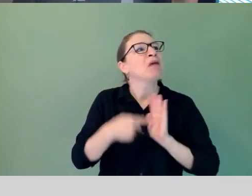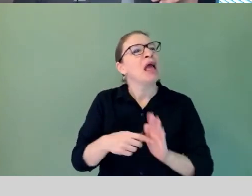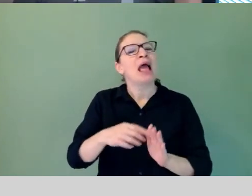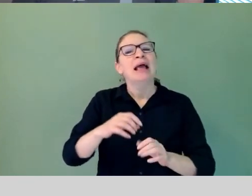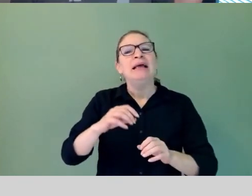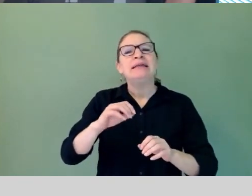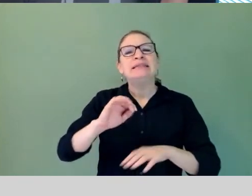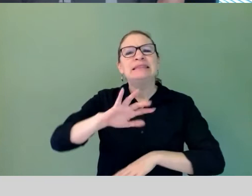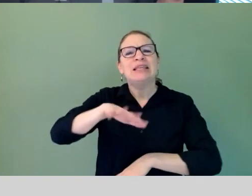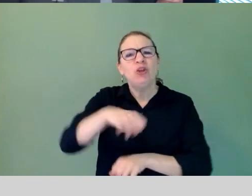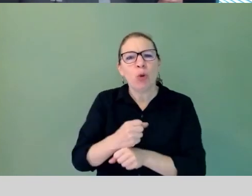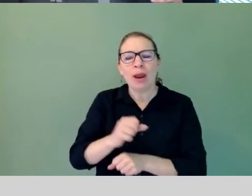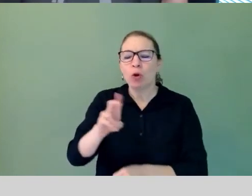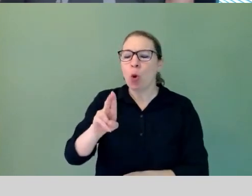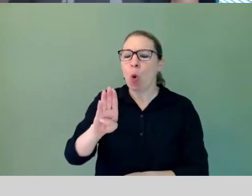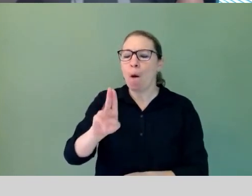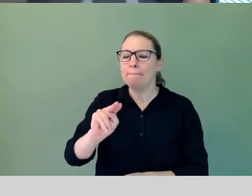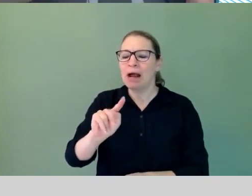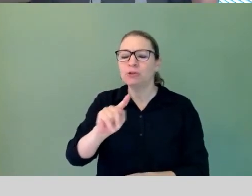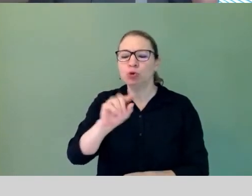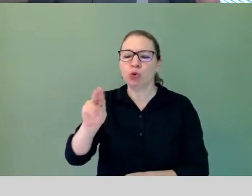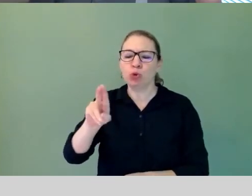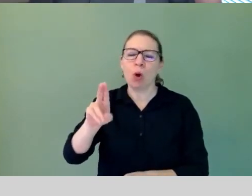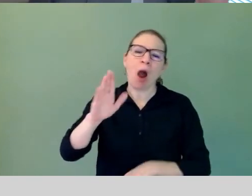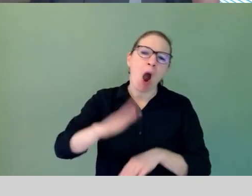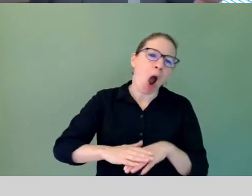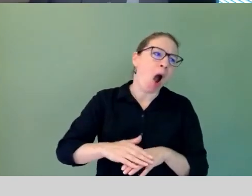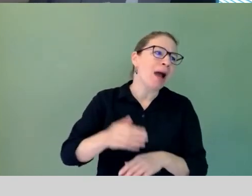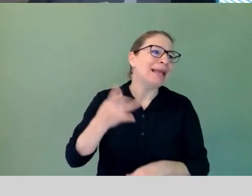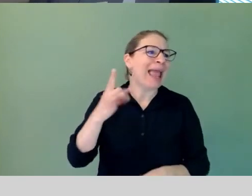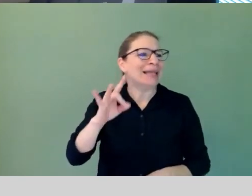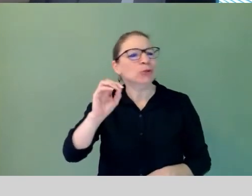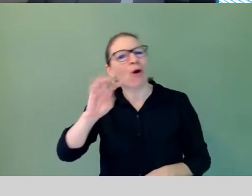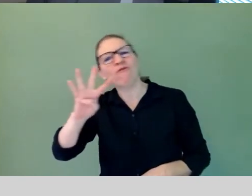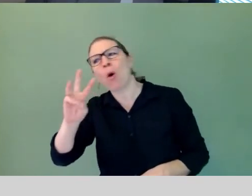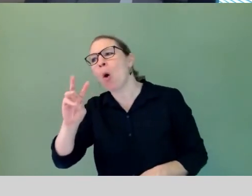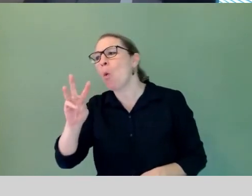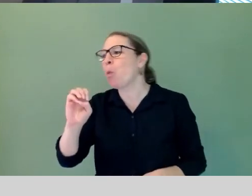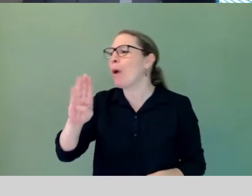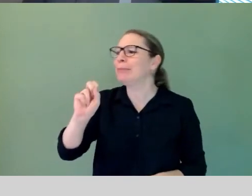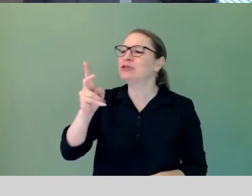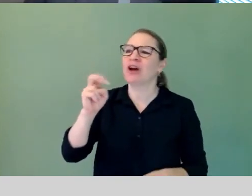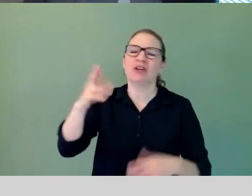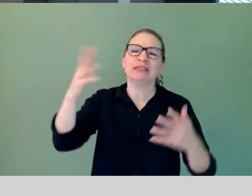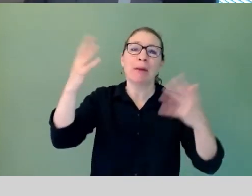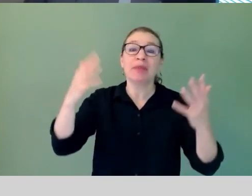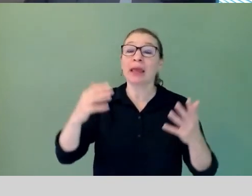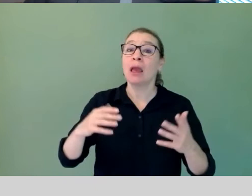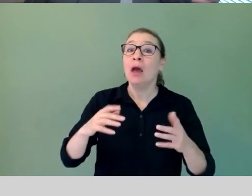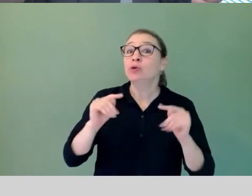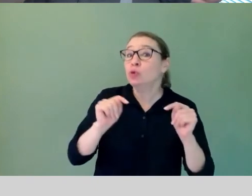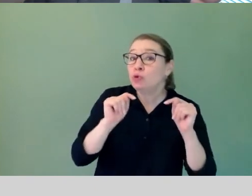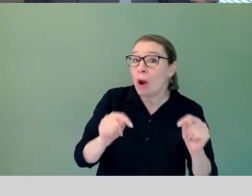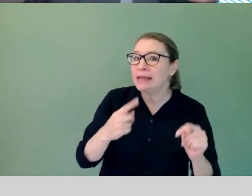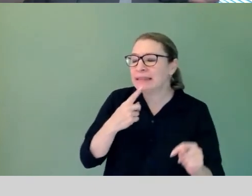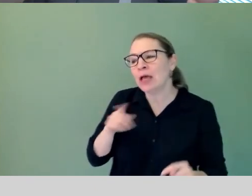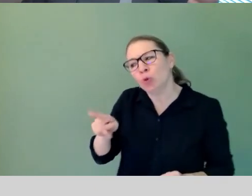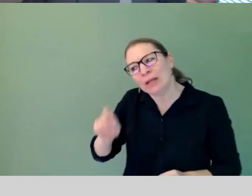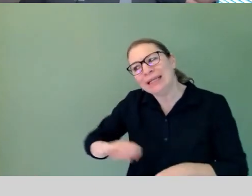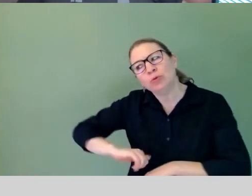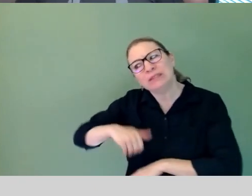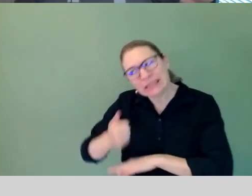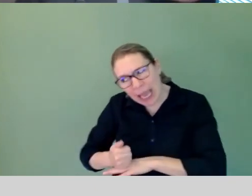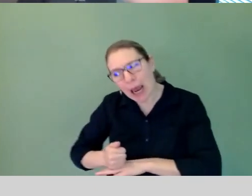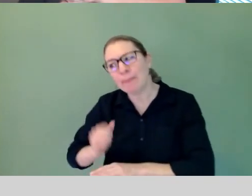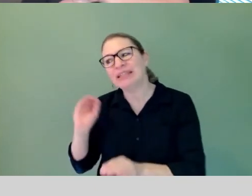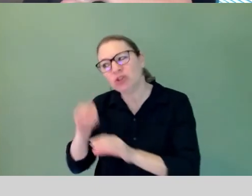Ubuntu 18.04, a web server using certbot or something like that, the tutorial that we'll have is one of the prerequisites is have a setup installed Ubuntu. And it leads